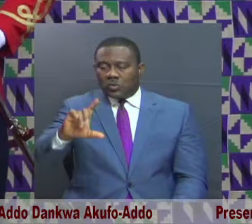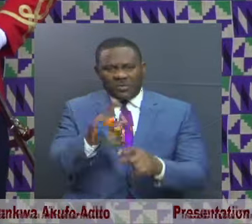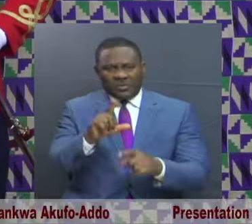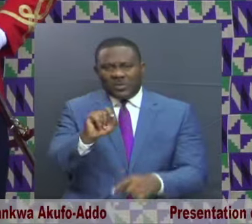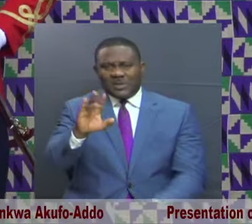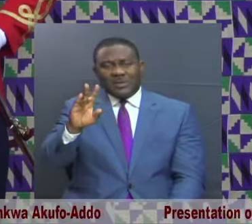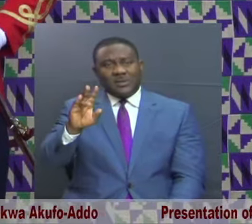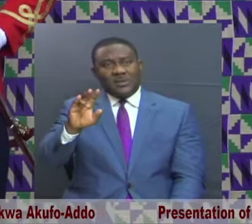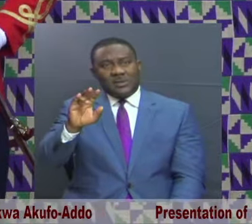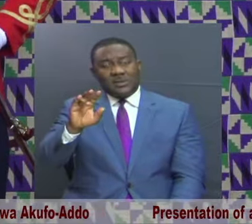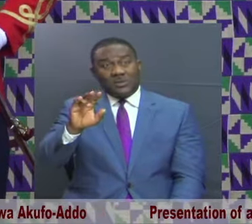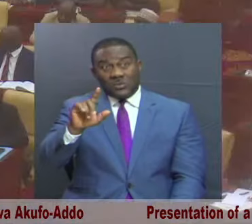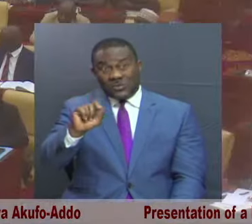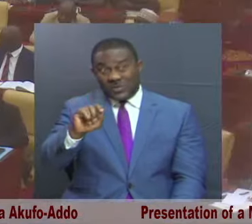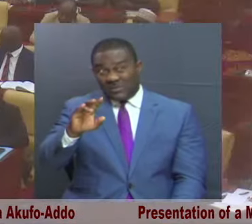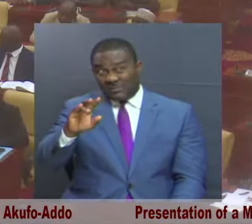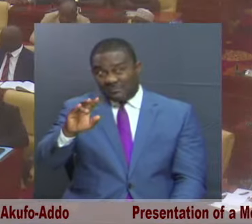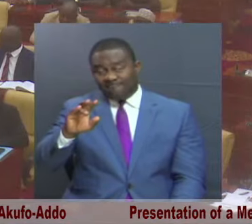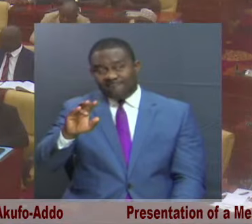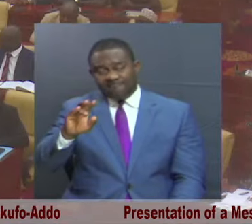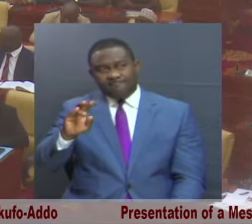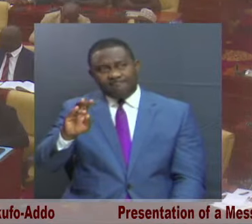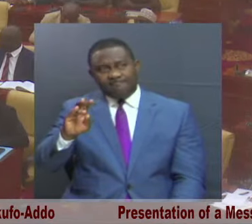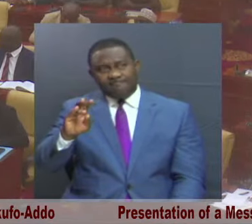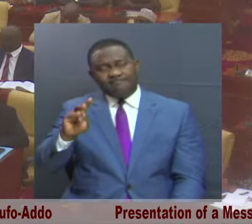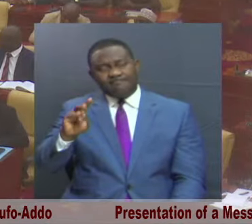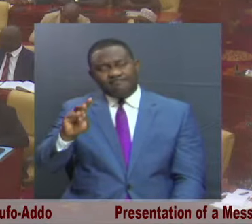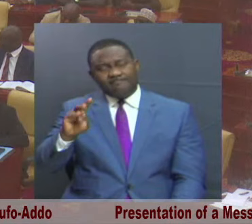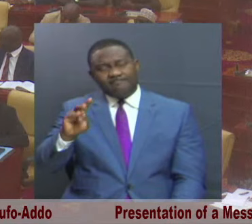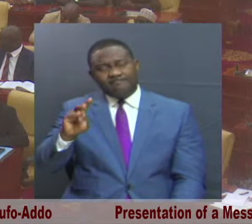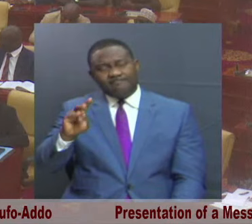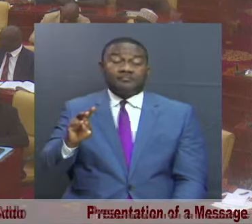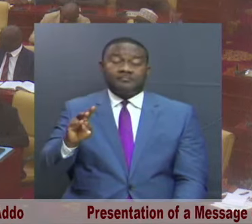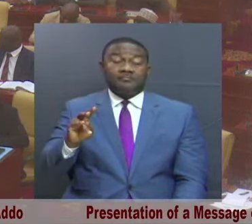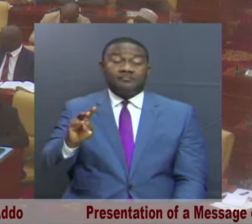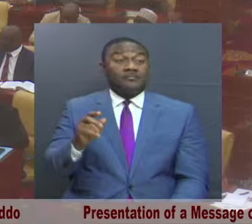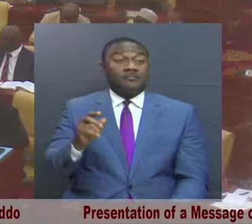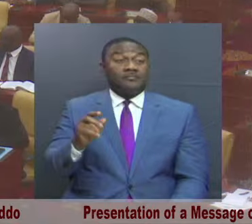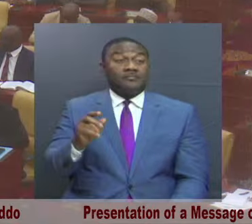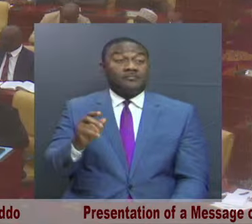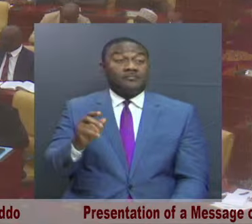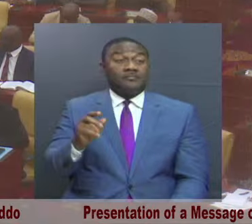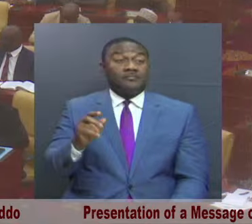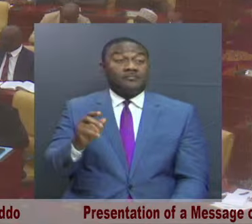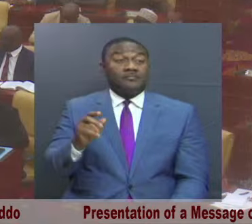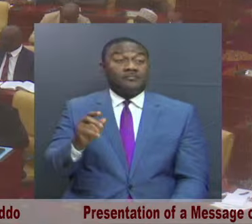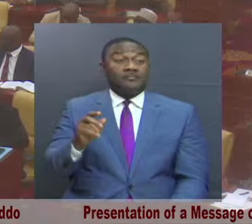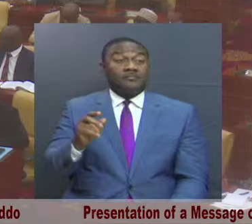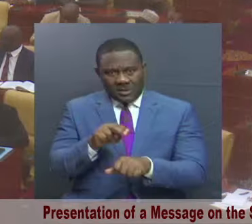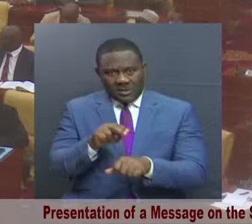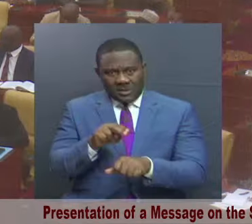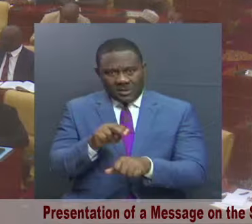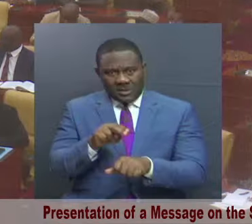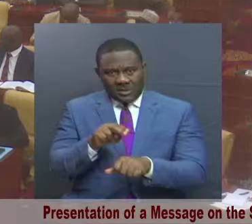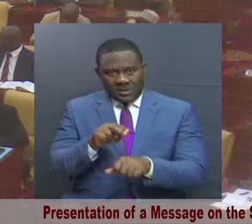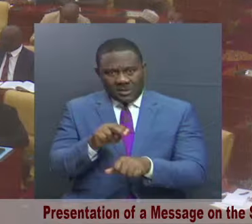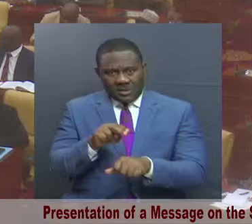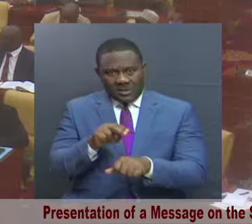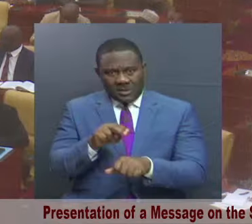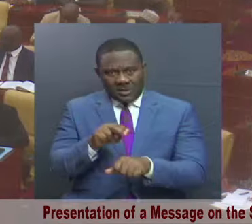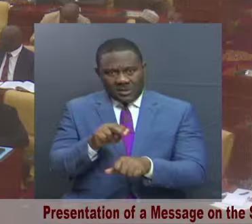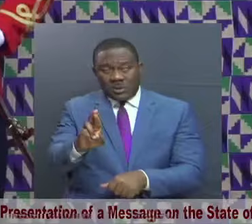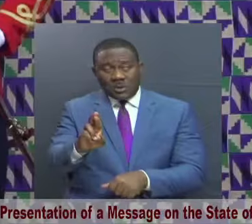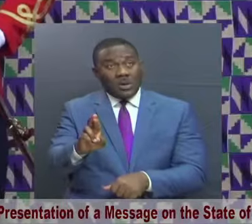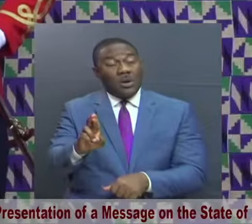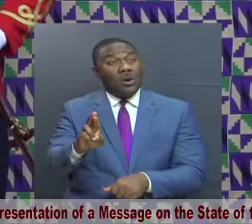Mandate of the Ghana nuclear power program organization gmpp an entity under the Office